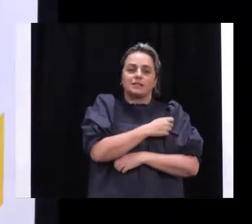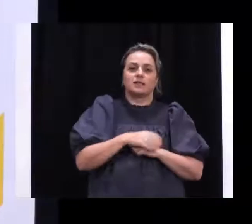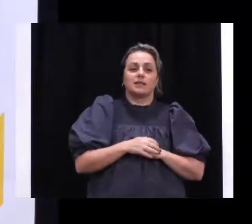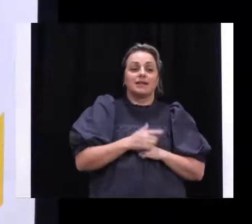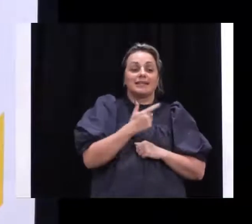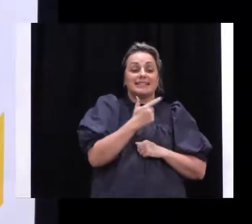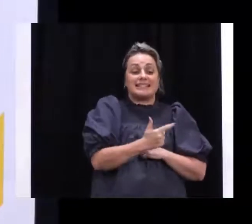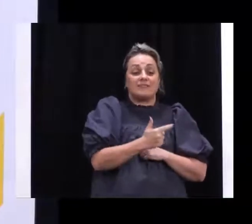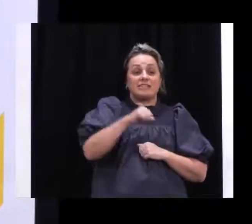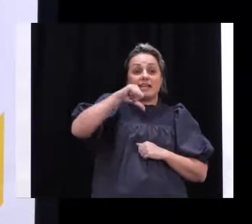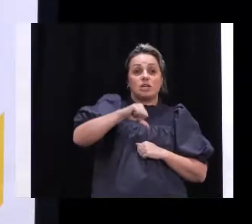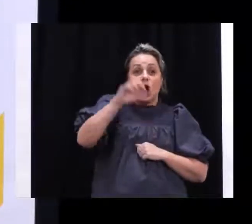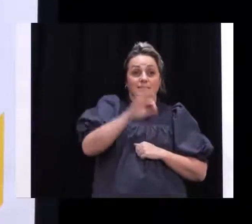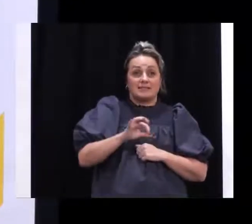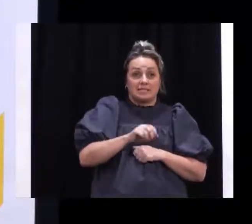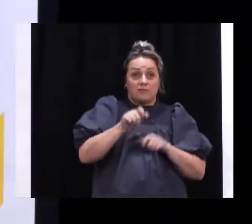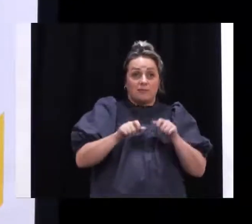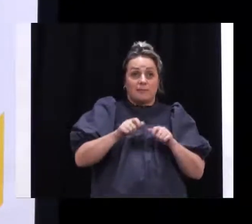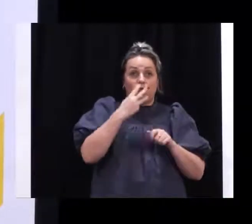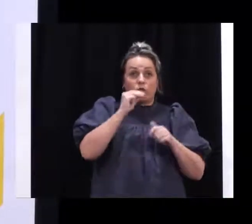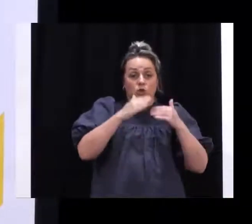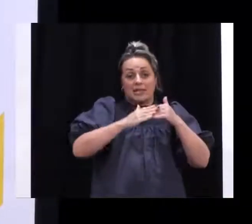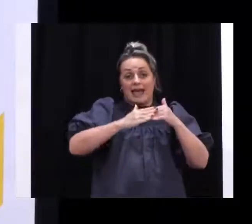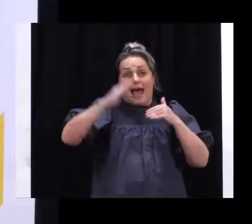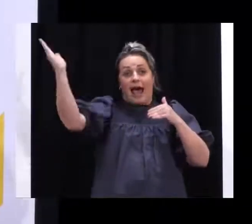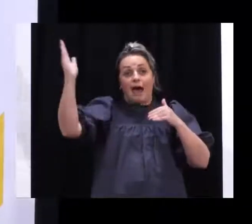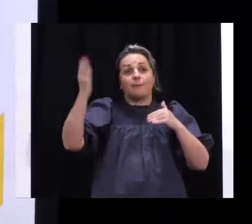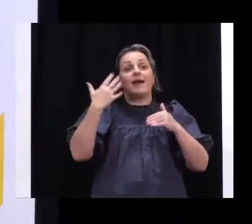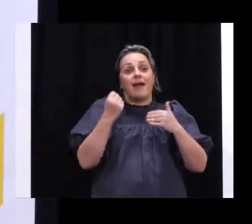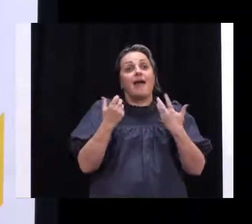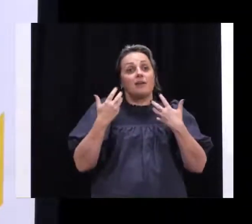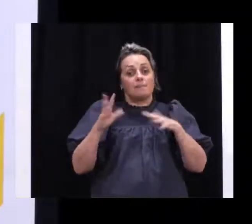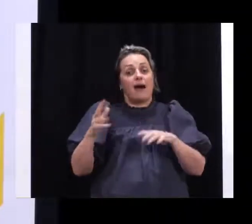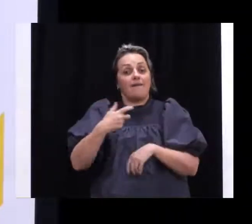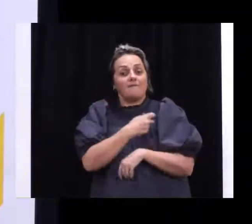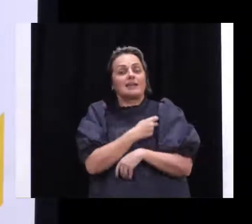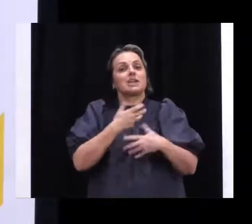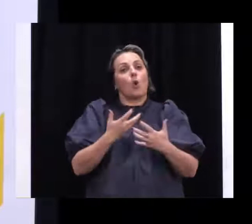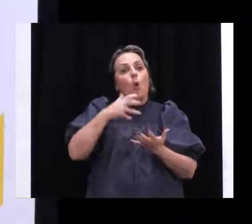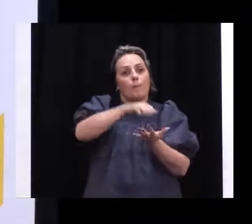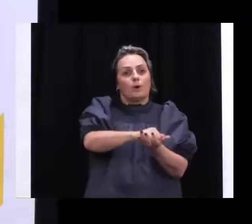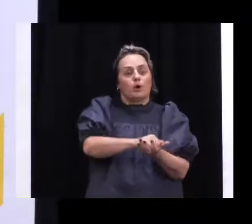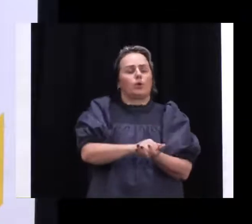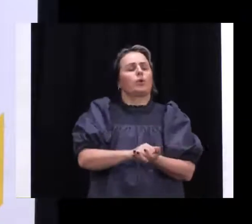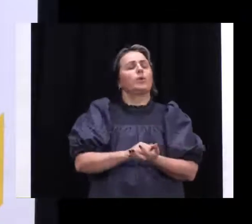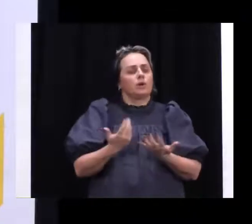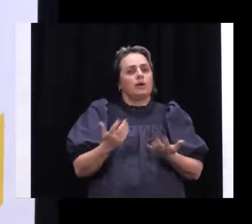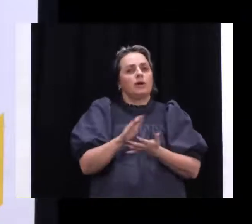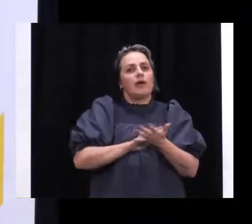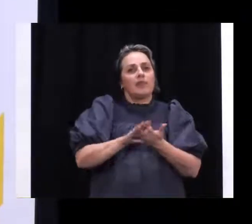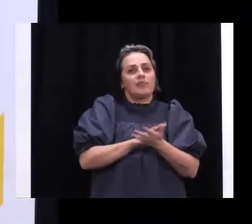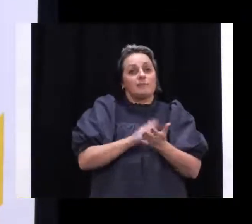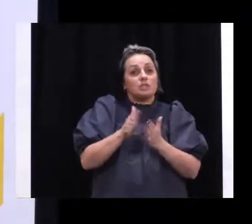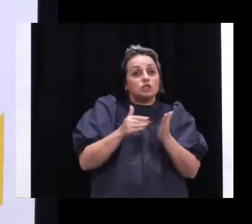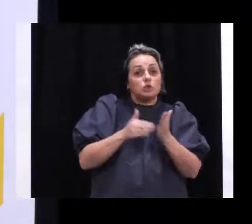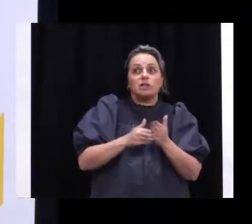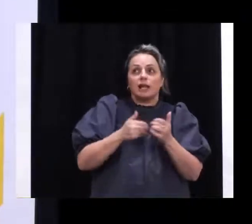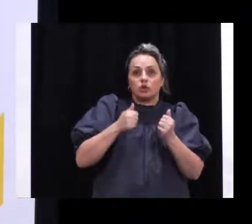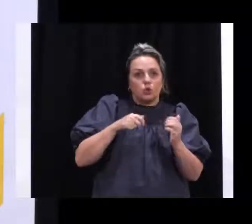New Zealanders aged 30 plus who are either booked or have had a vaccine. That suggests that New Zealand's on track to